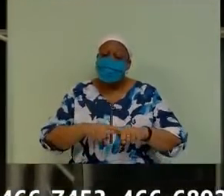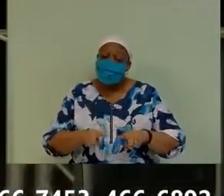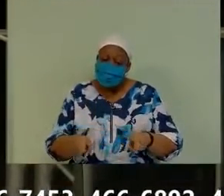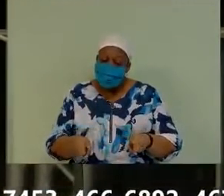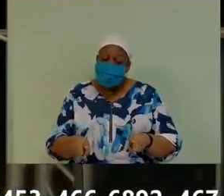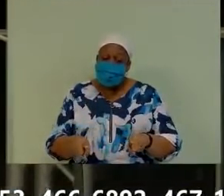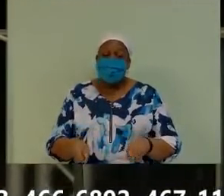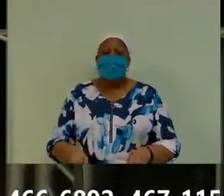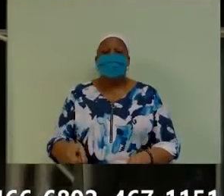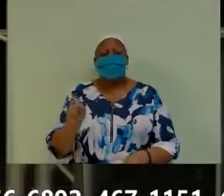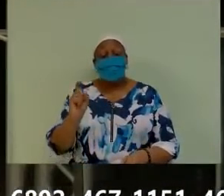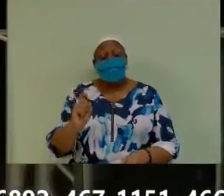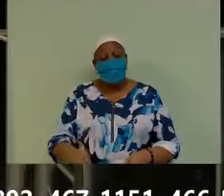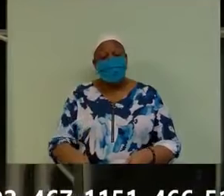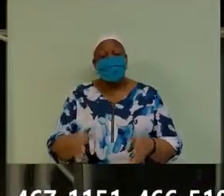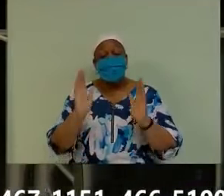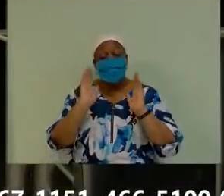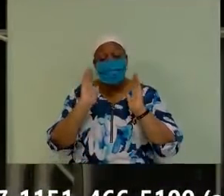pay.